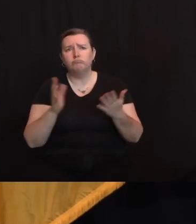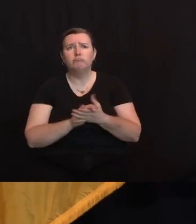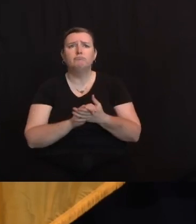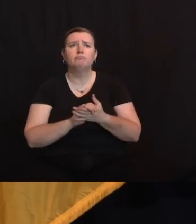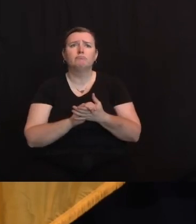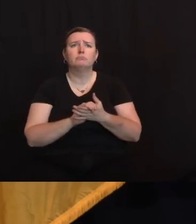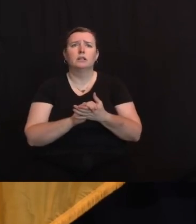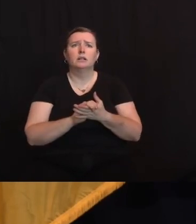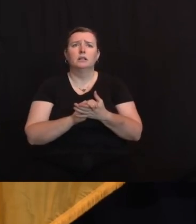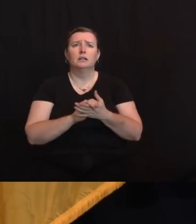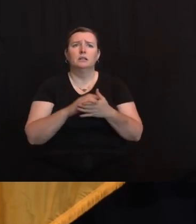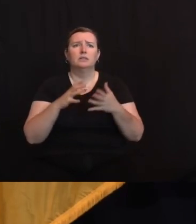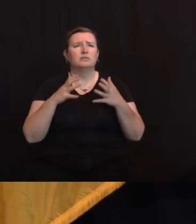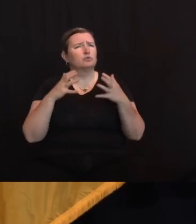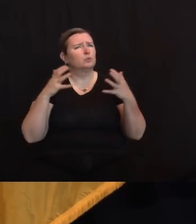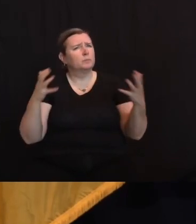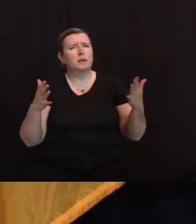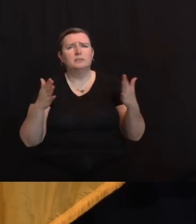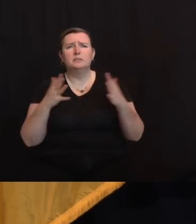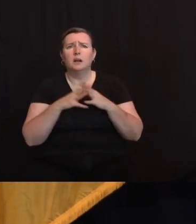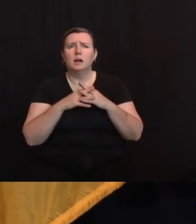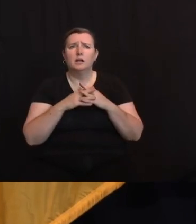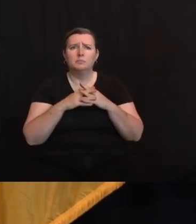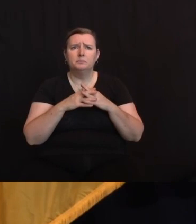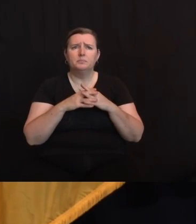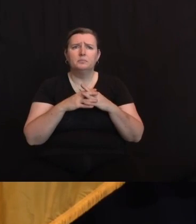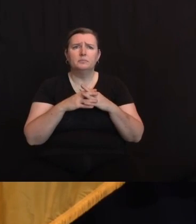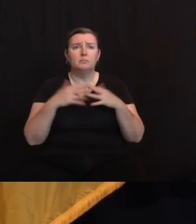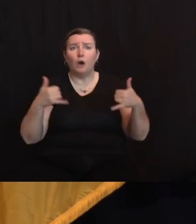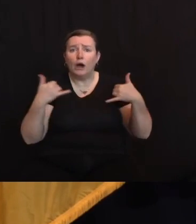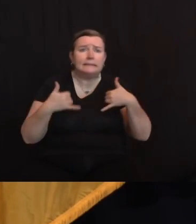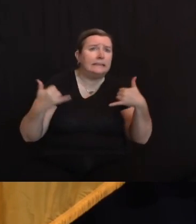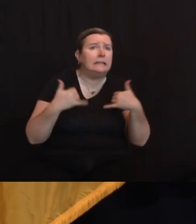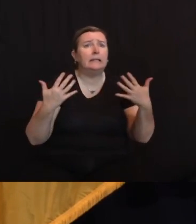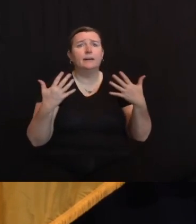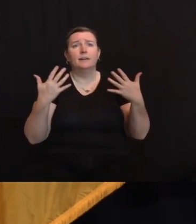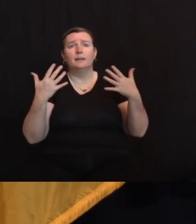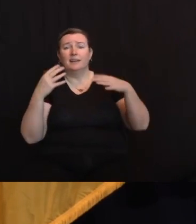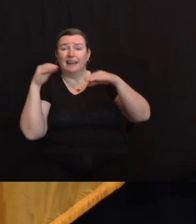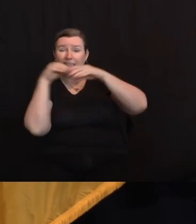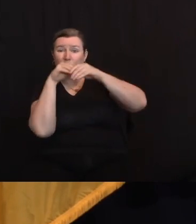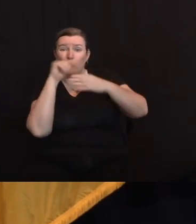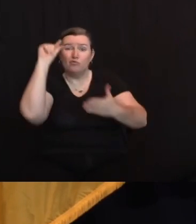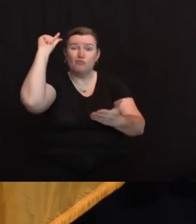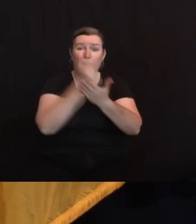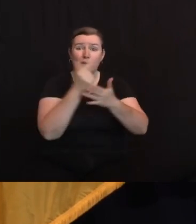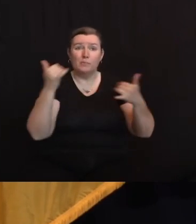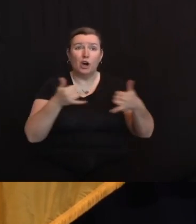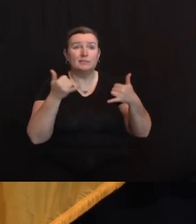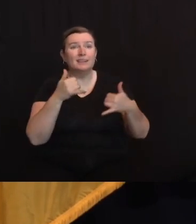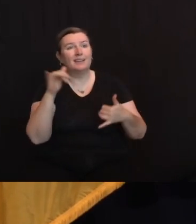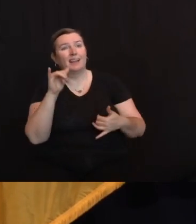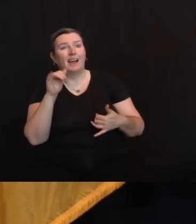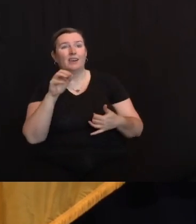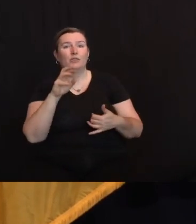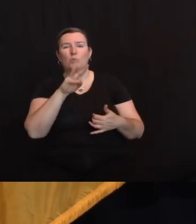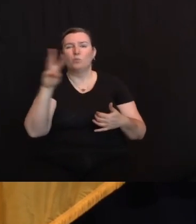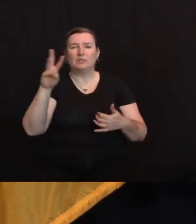indoor graduation or other party activities that have led to flare-ups. We talked about Westfield, Red Bank,